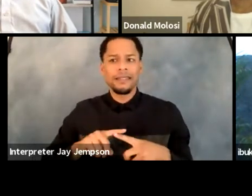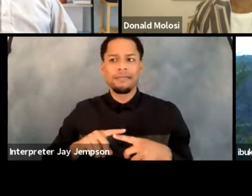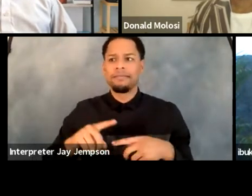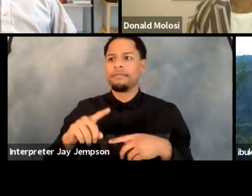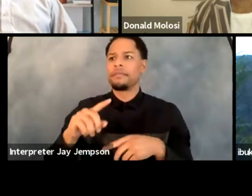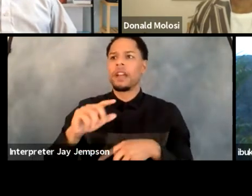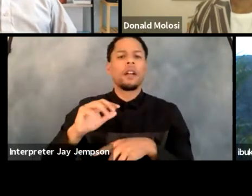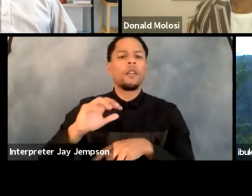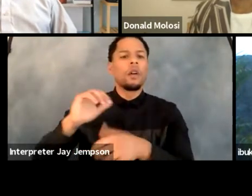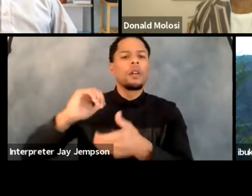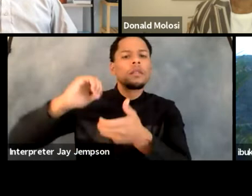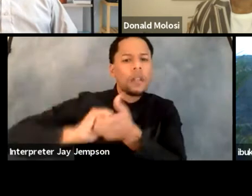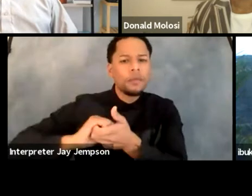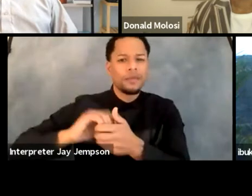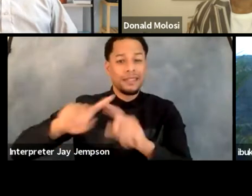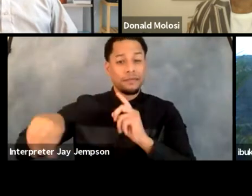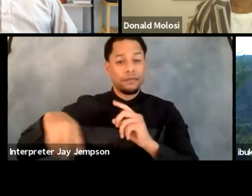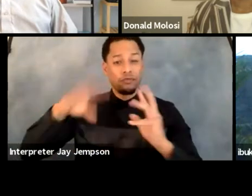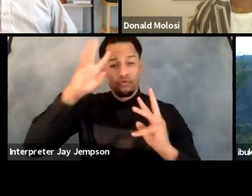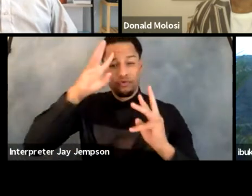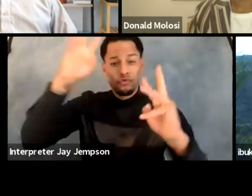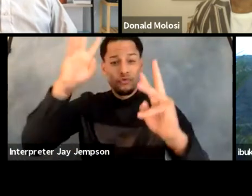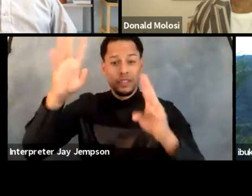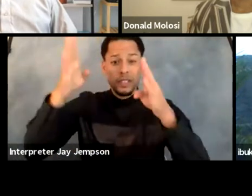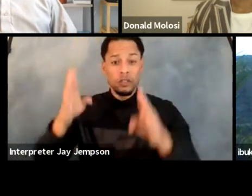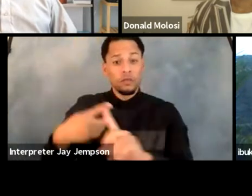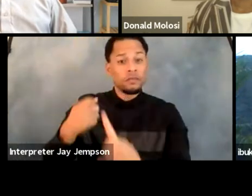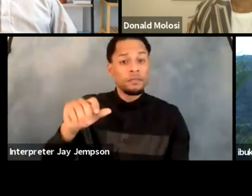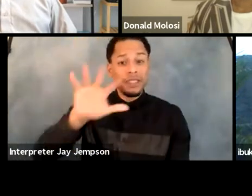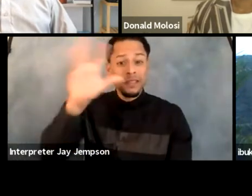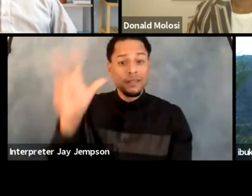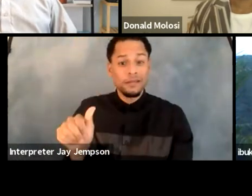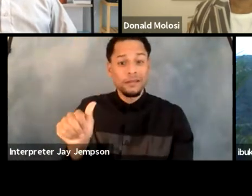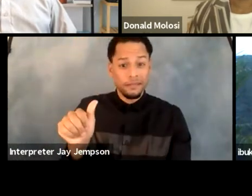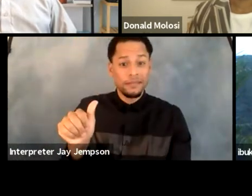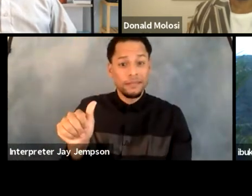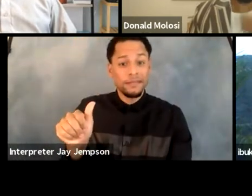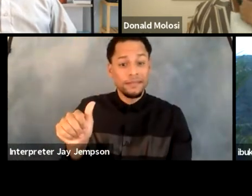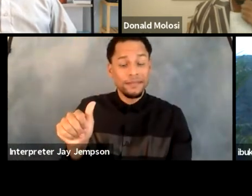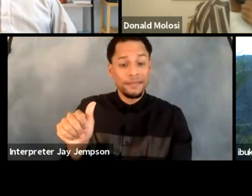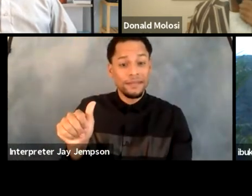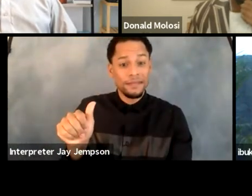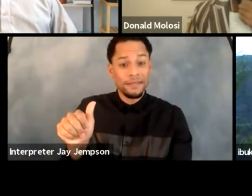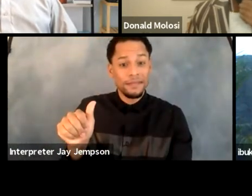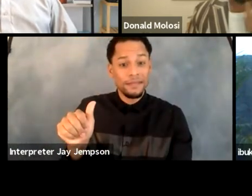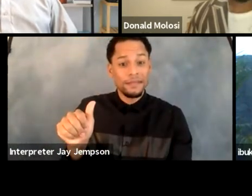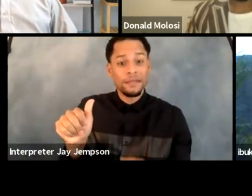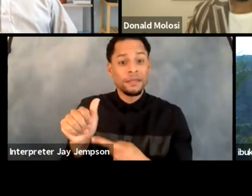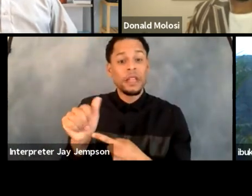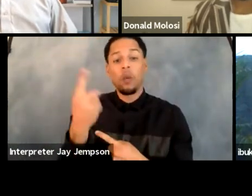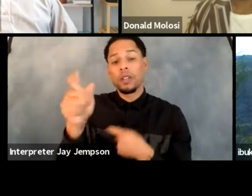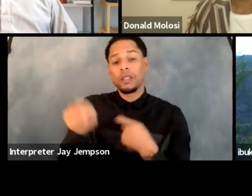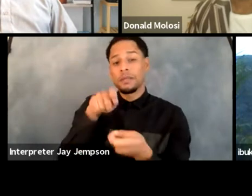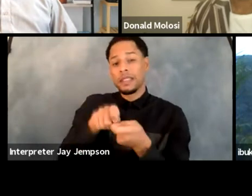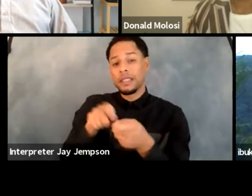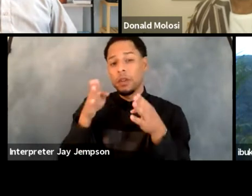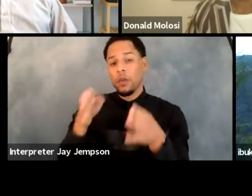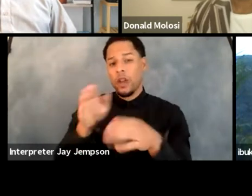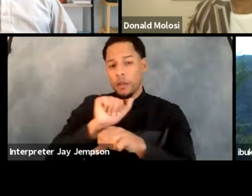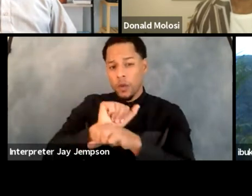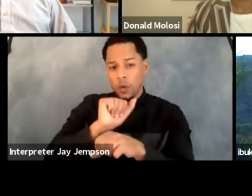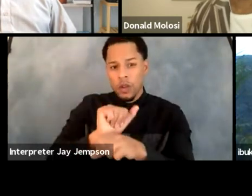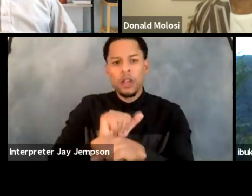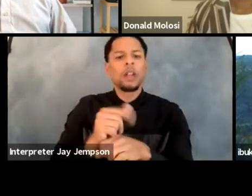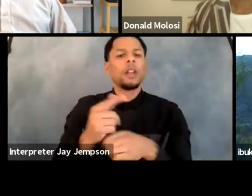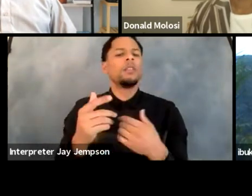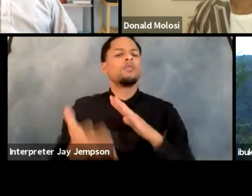Africa in various ways. And one particular way has been running an independent space for artists by